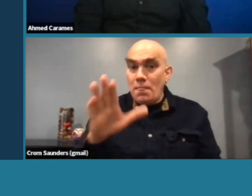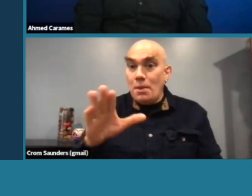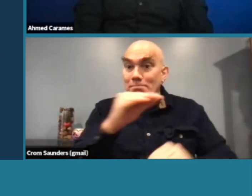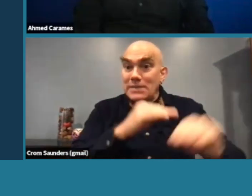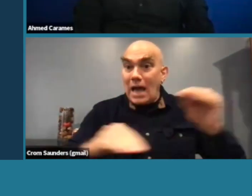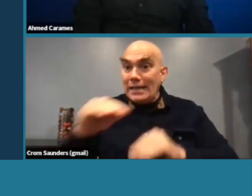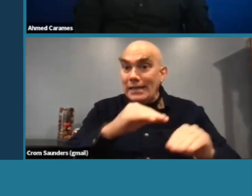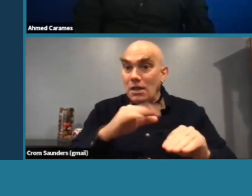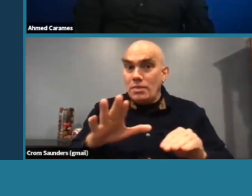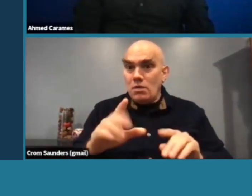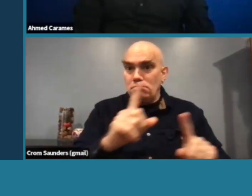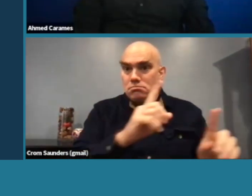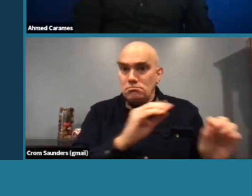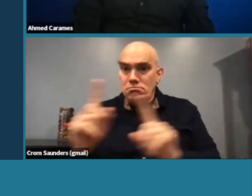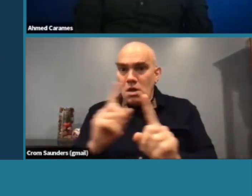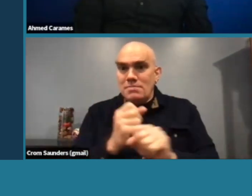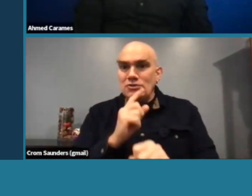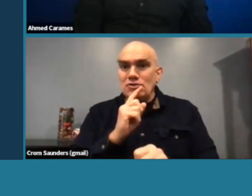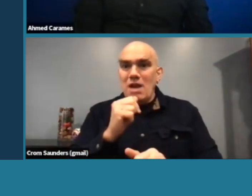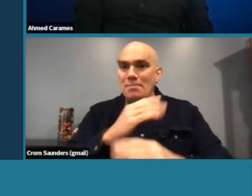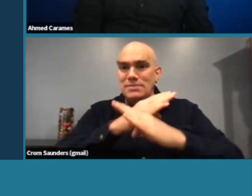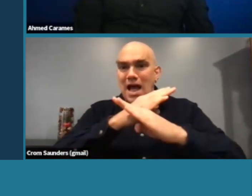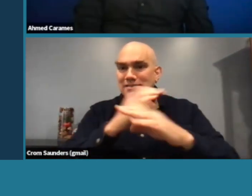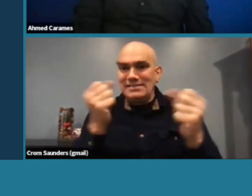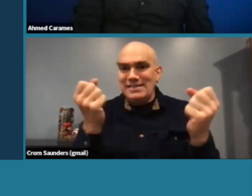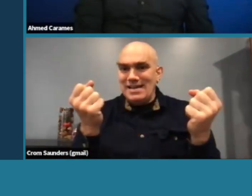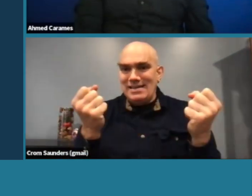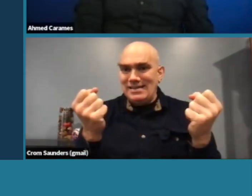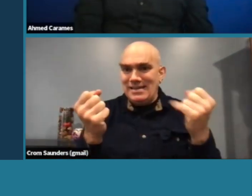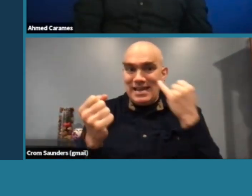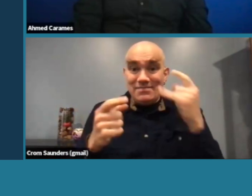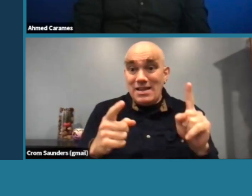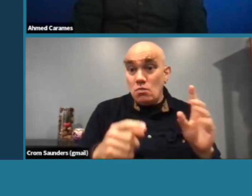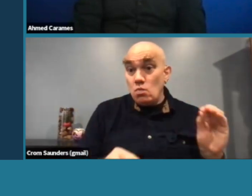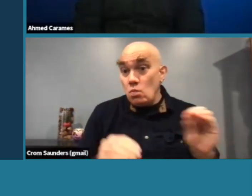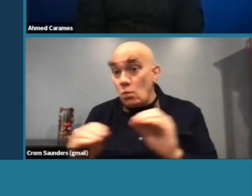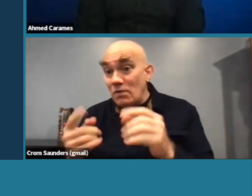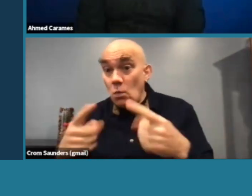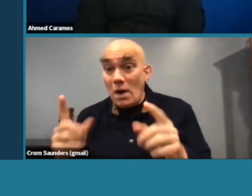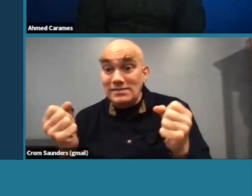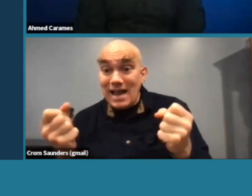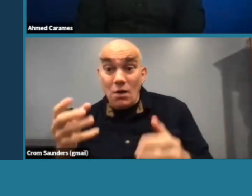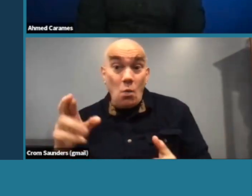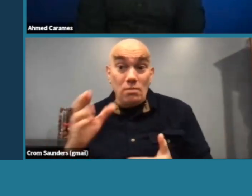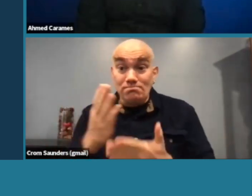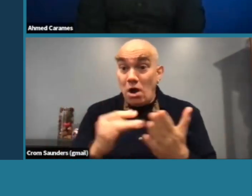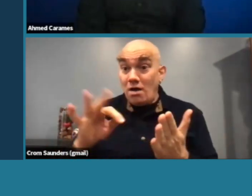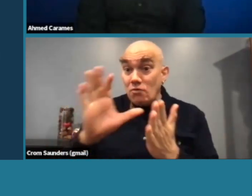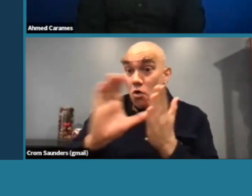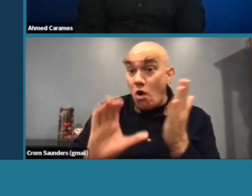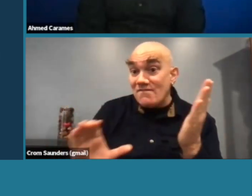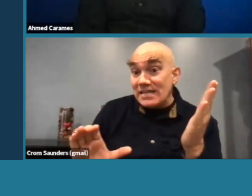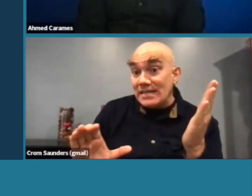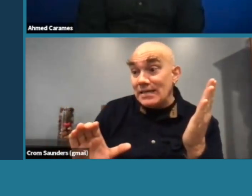For actors on stage using sign language, it's a similar concept. It's to make sure that one of the responsibilities is to make sure that they're not